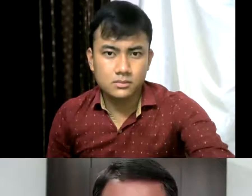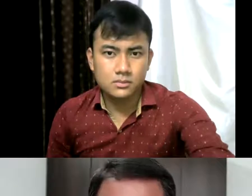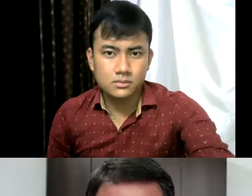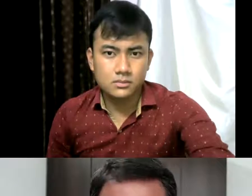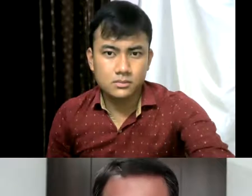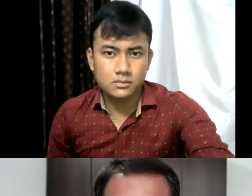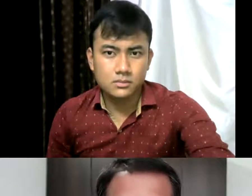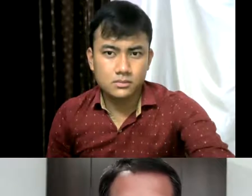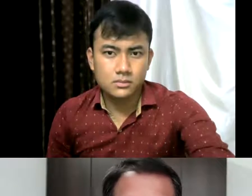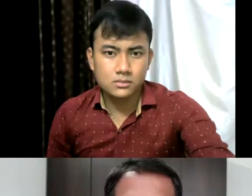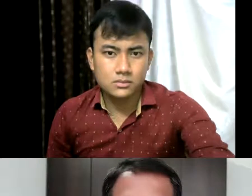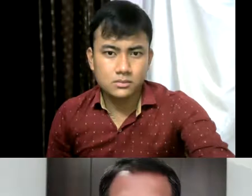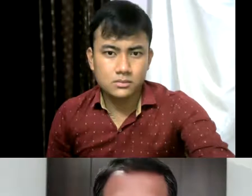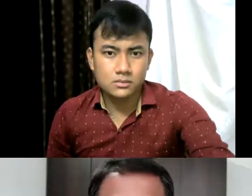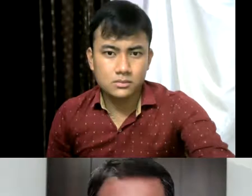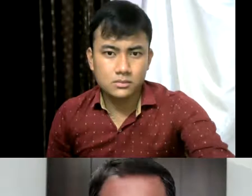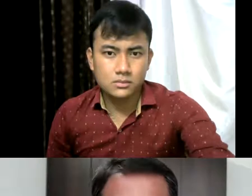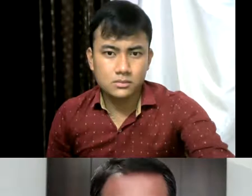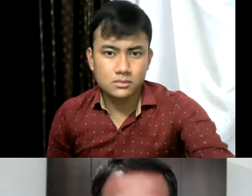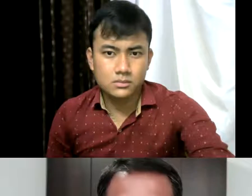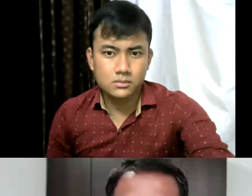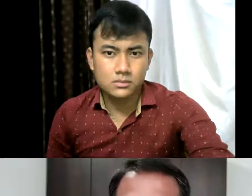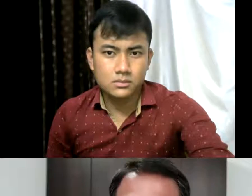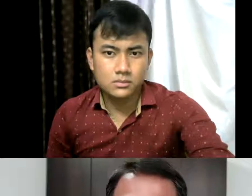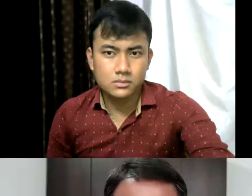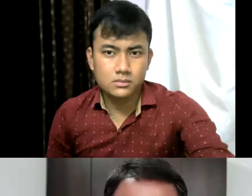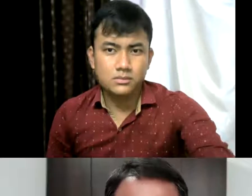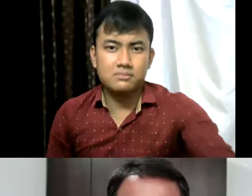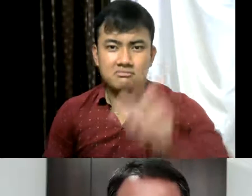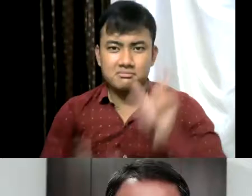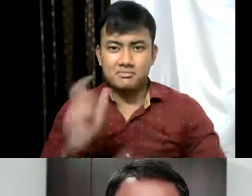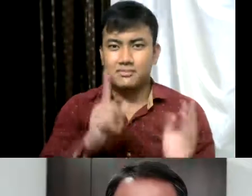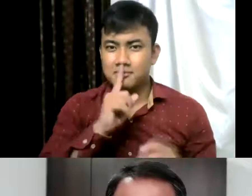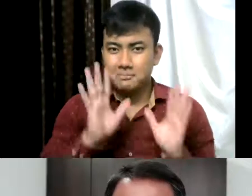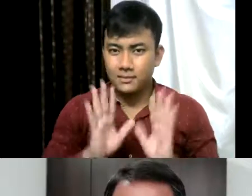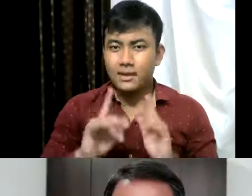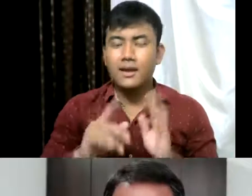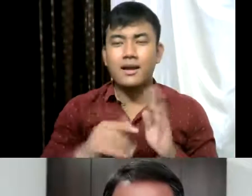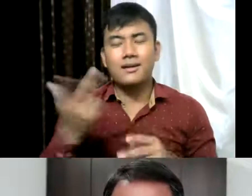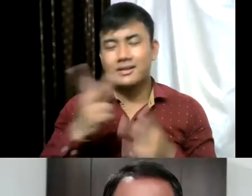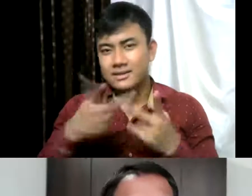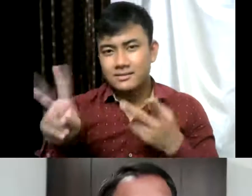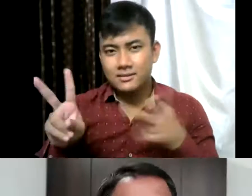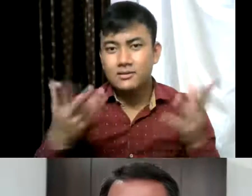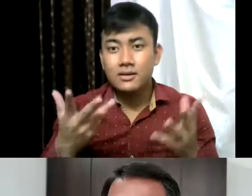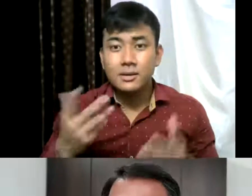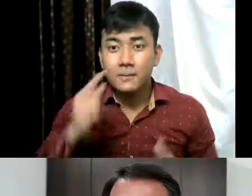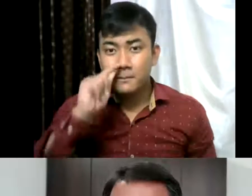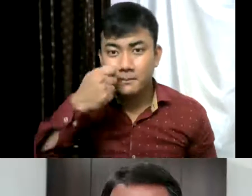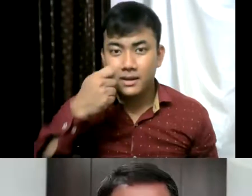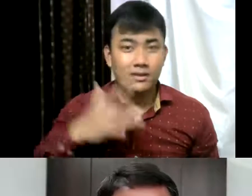Well, okay, let me jump in and cut the awkward silence. I think the difference is men just